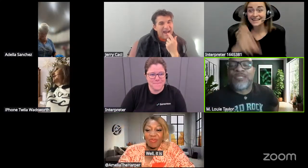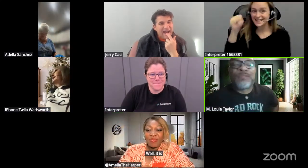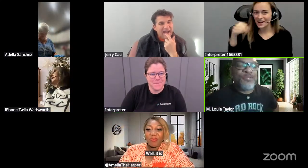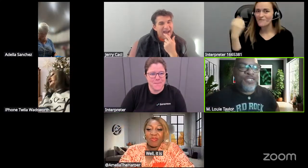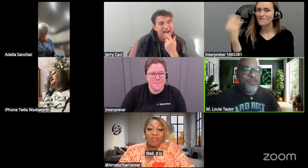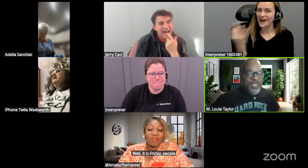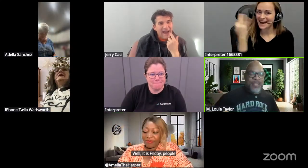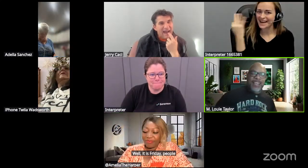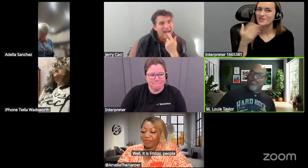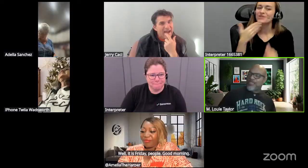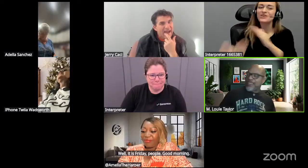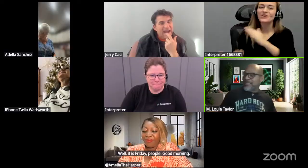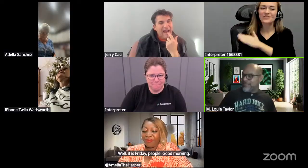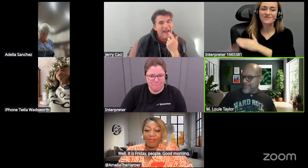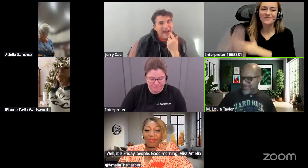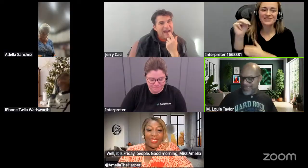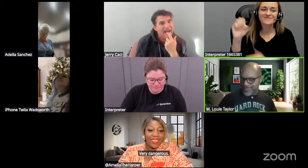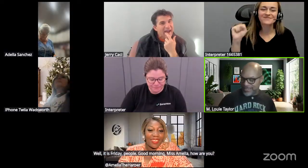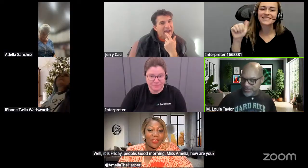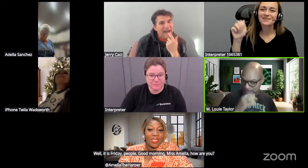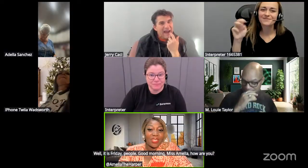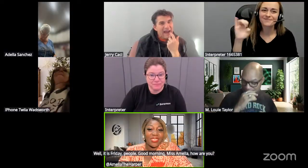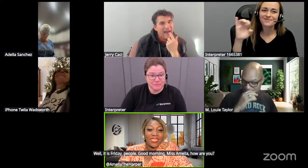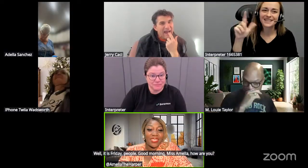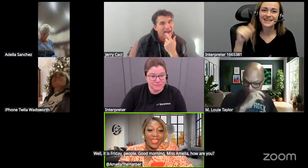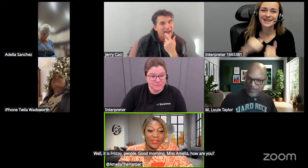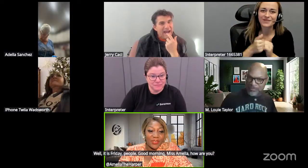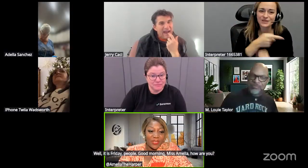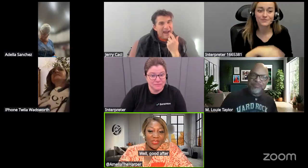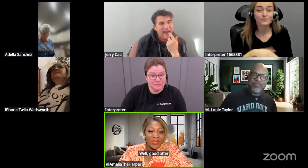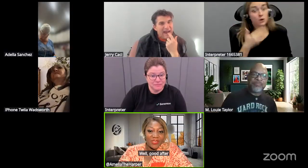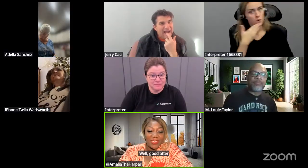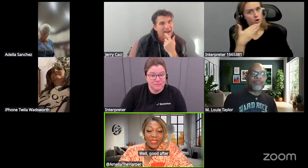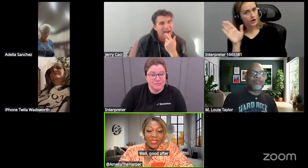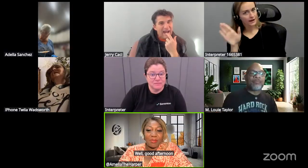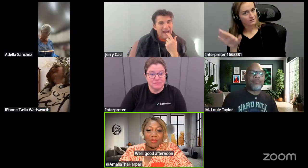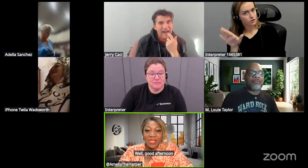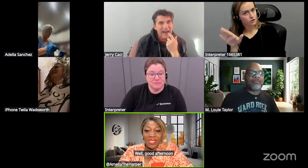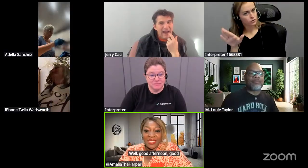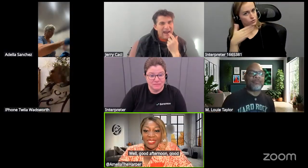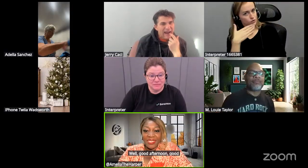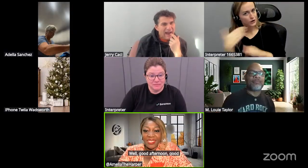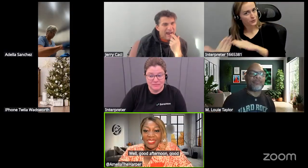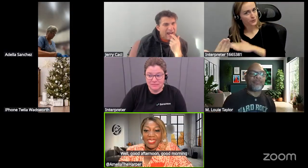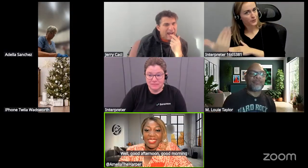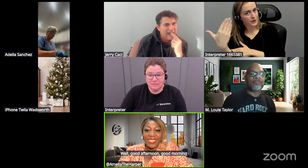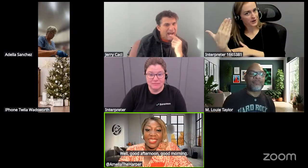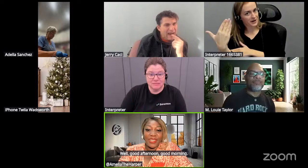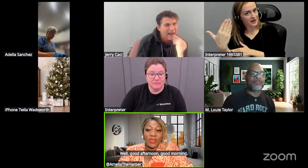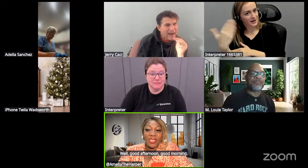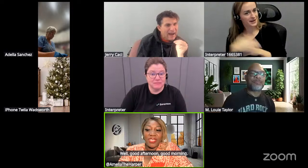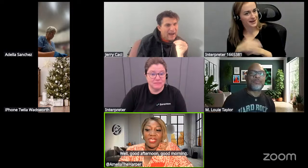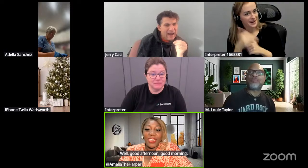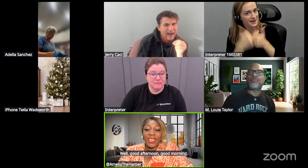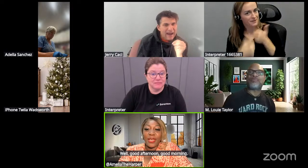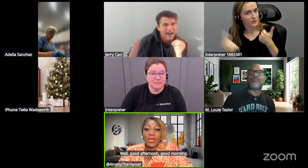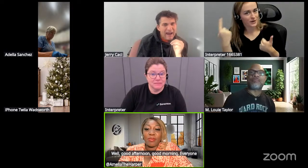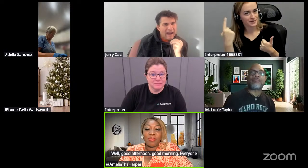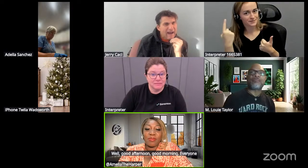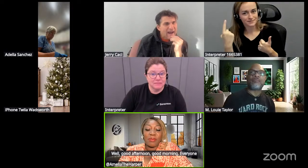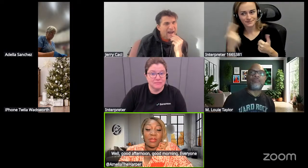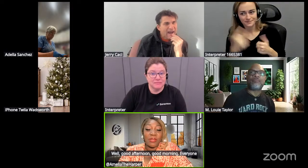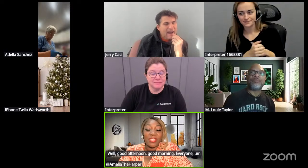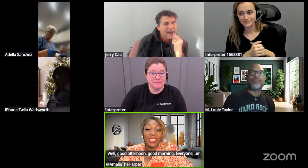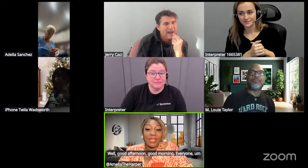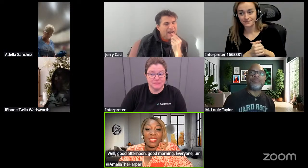people. Good morning, Miss Friday. Amelia. How are you? Well, good afternoon. Good morning, everyone.